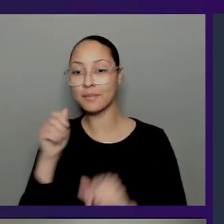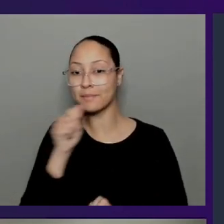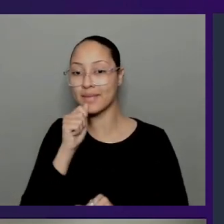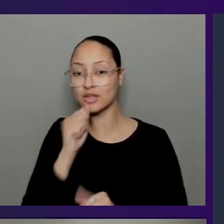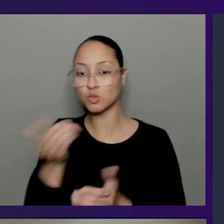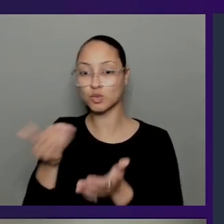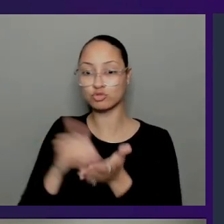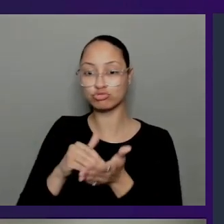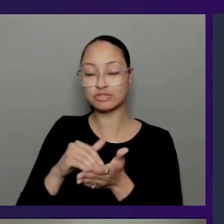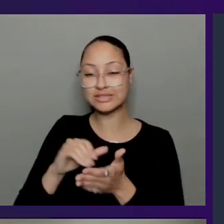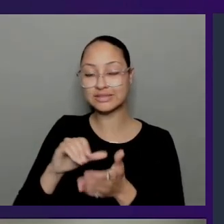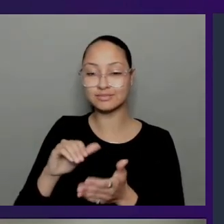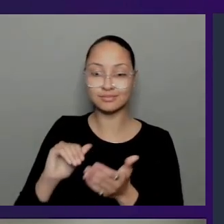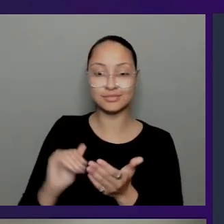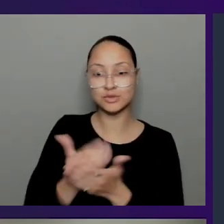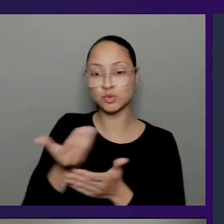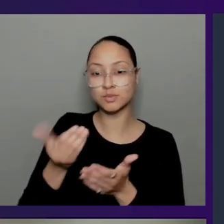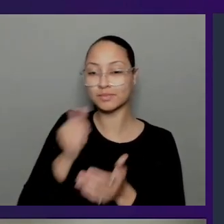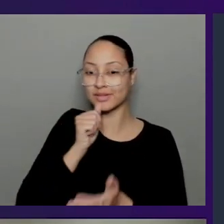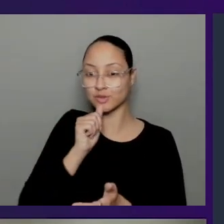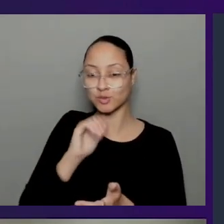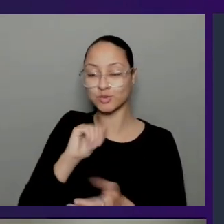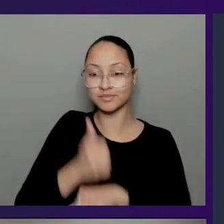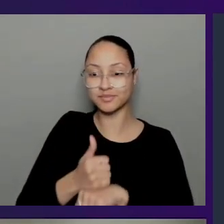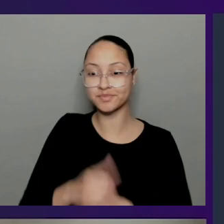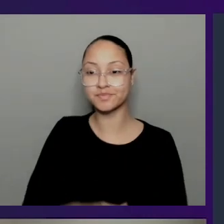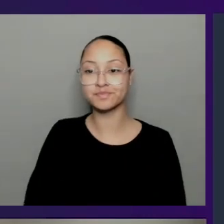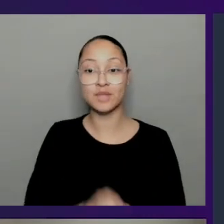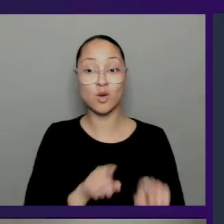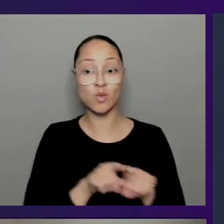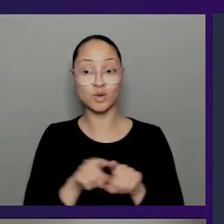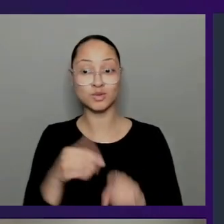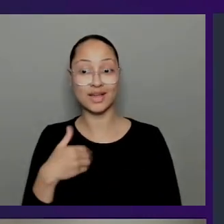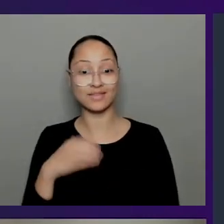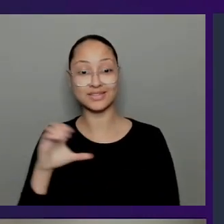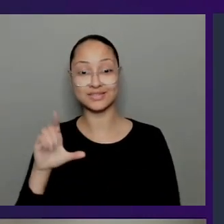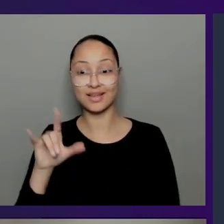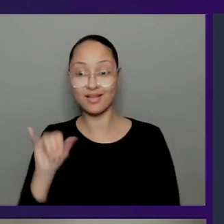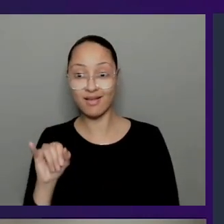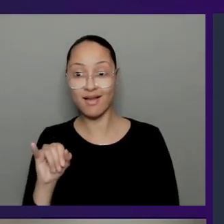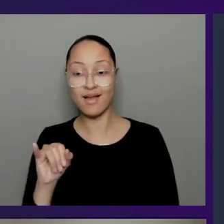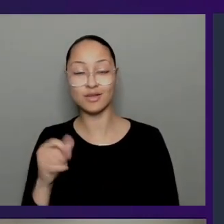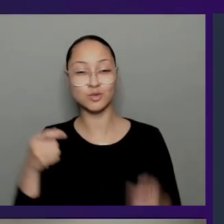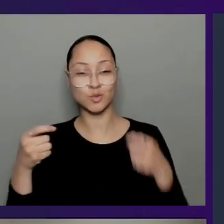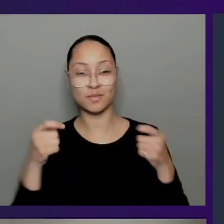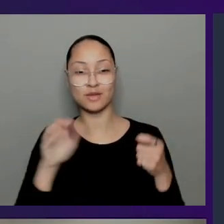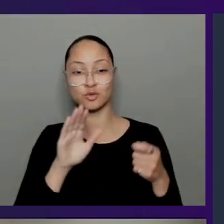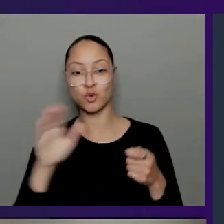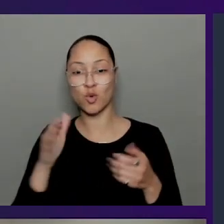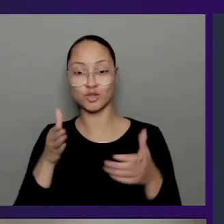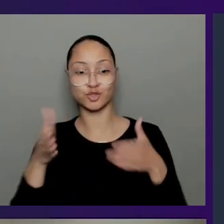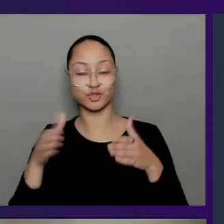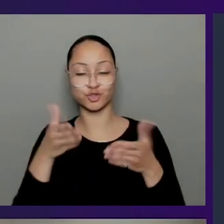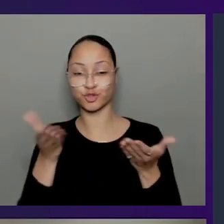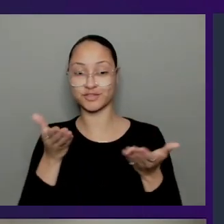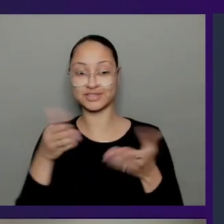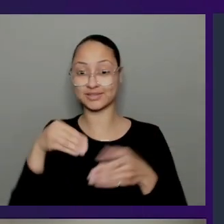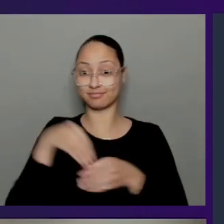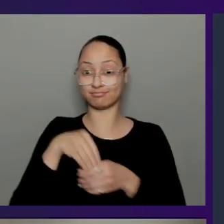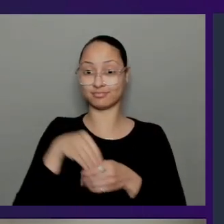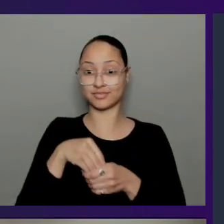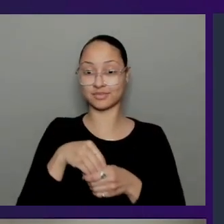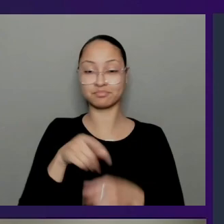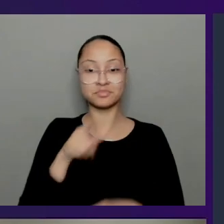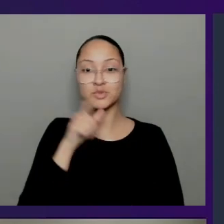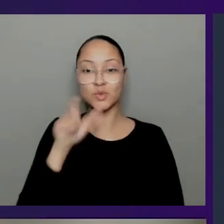Amplify also has a CLI, command line interface, to manage the services, so you don't have to do everything through the